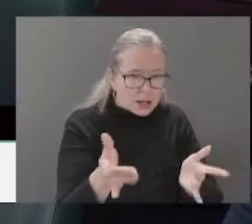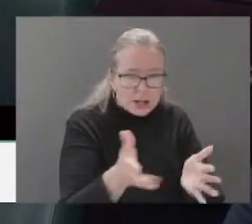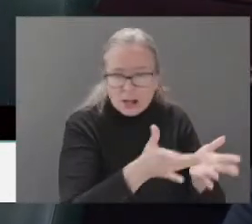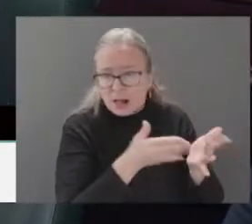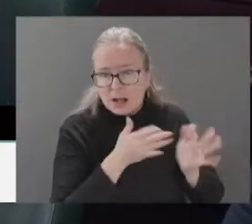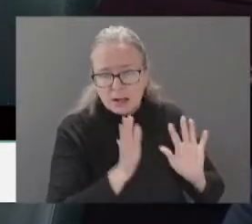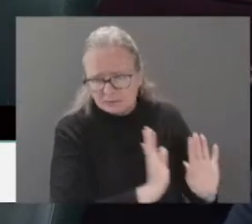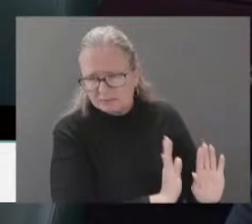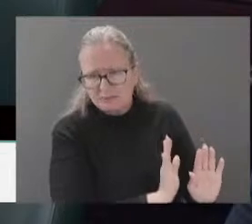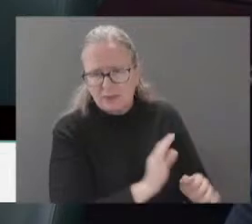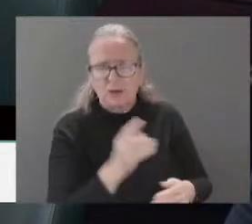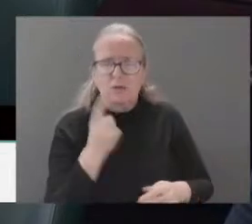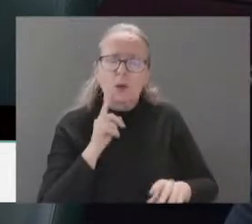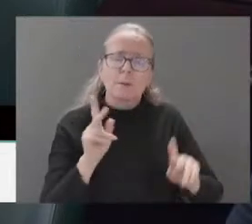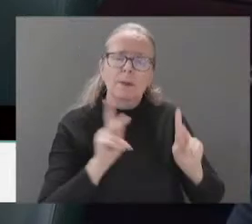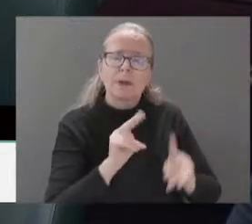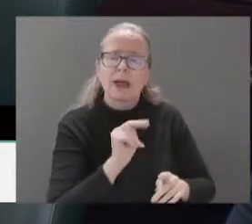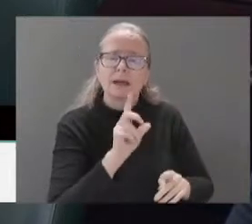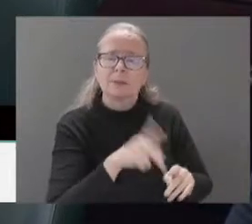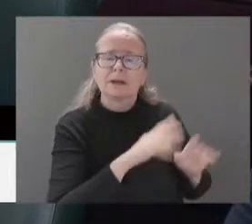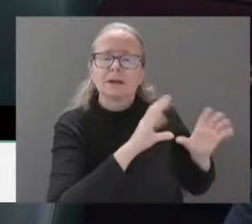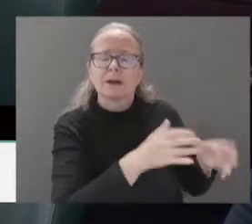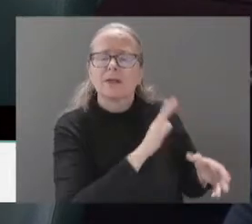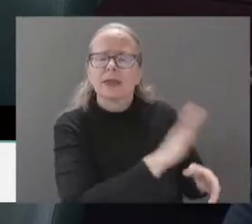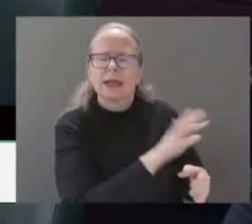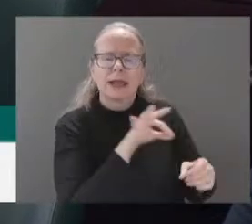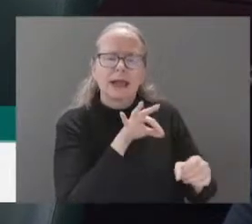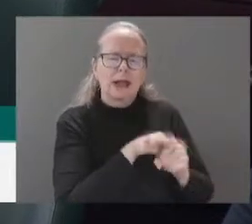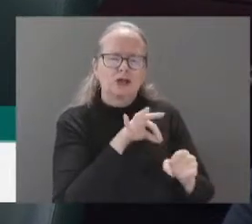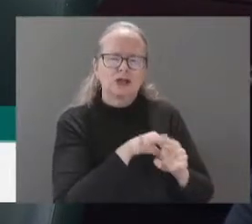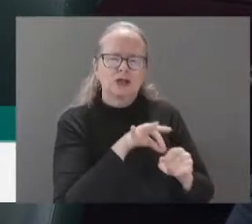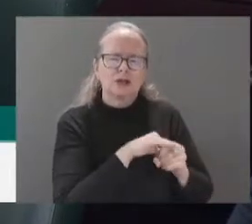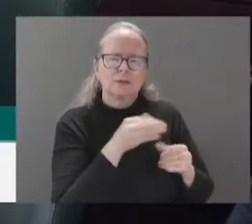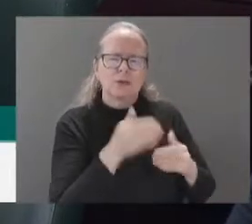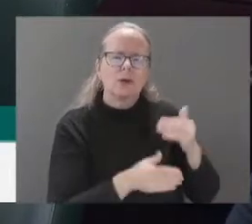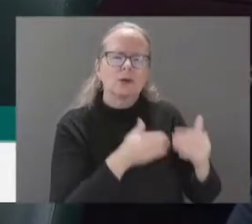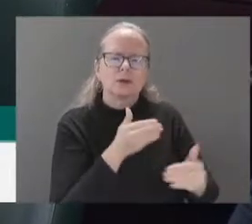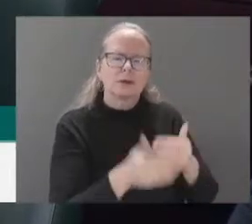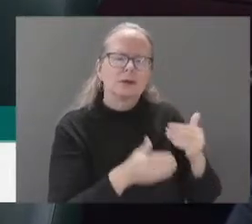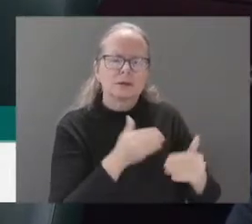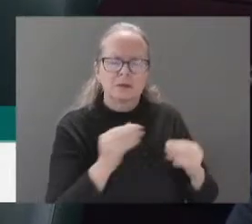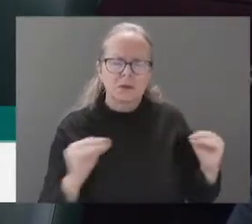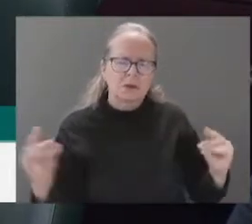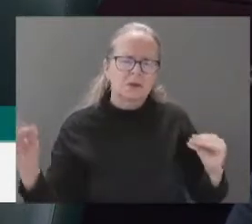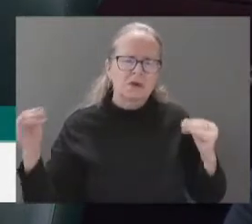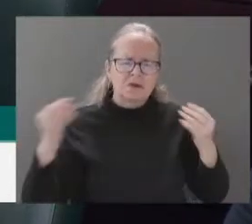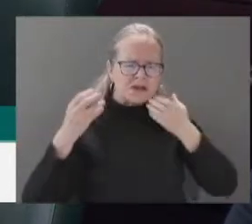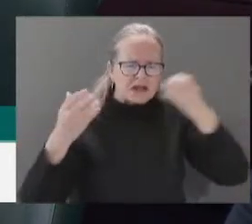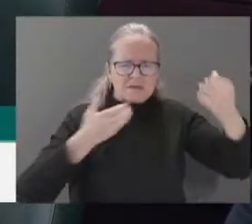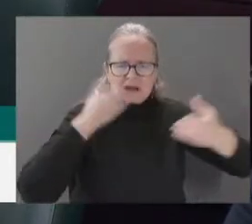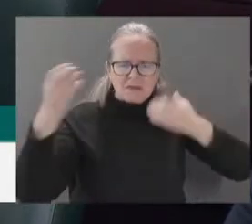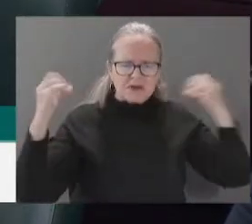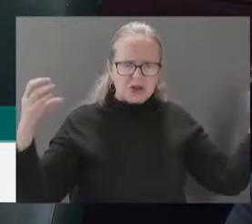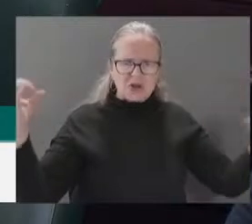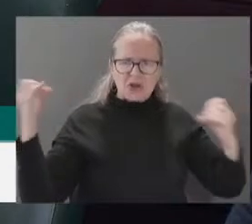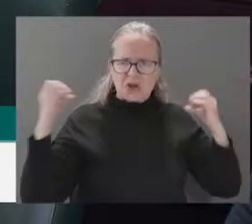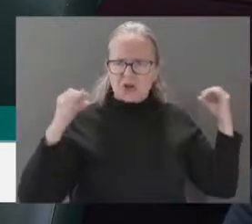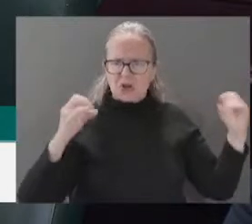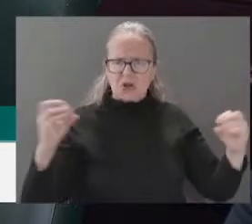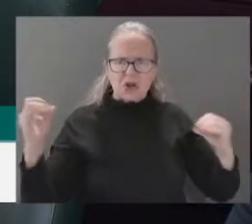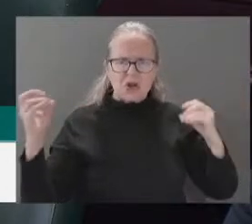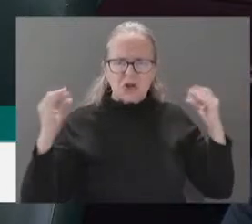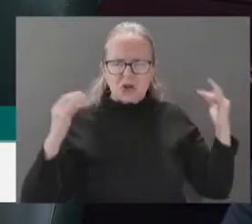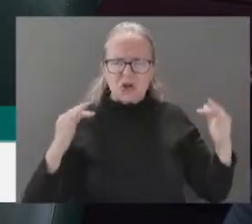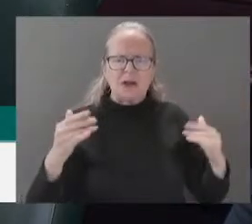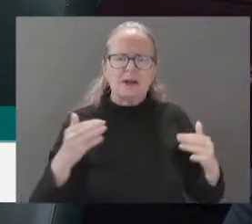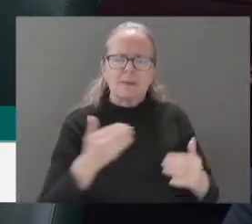Speaker but I'll compare our record to theirs any day their members advocated for defunding the police their